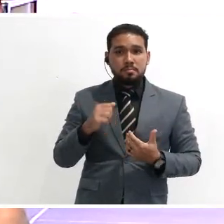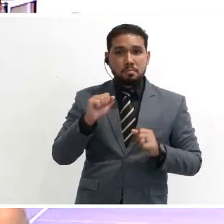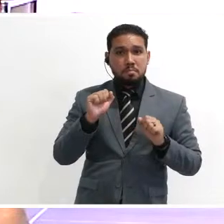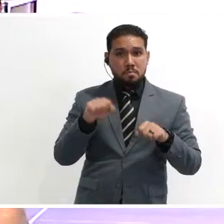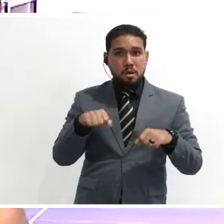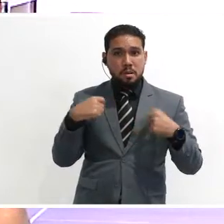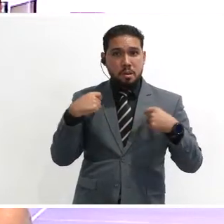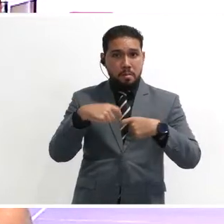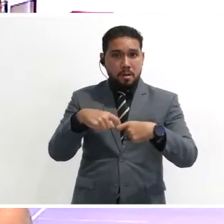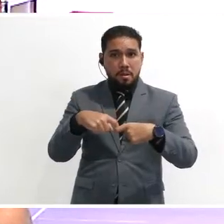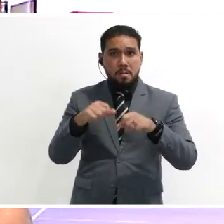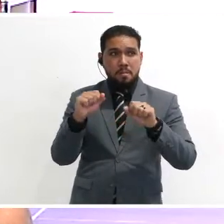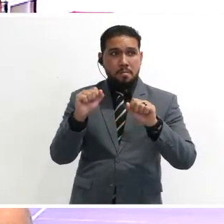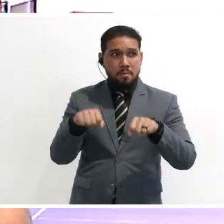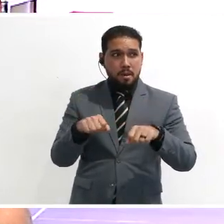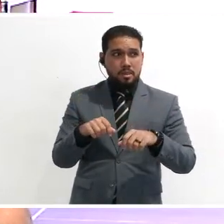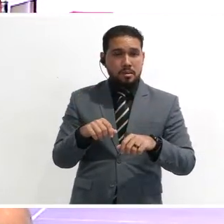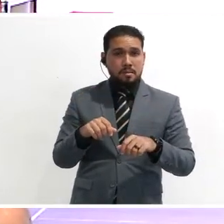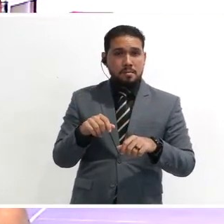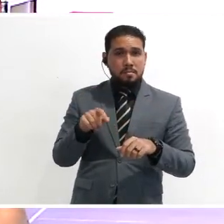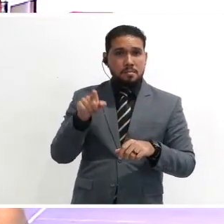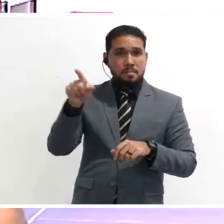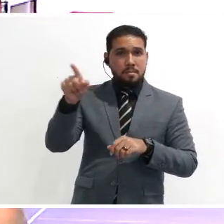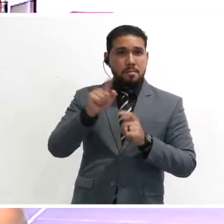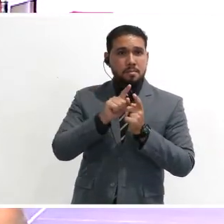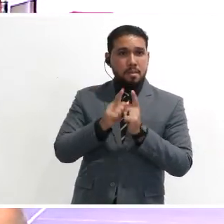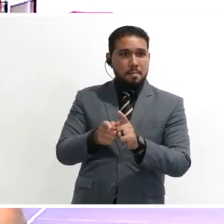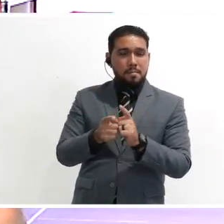Creo que lo pueden hacer en español y ahí la traducción simultánea.